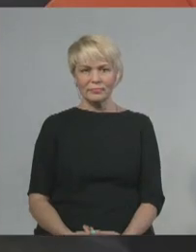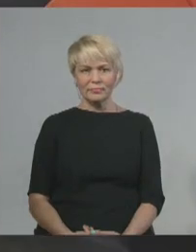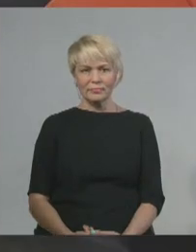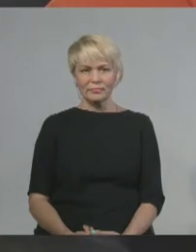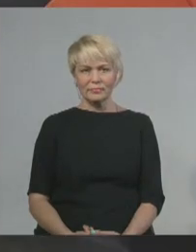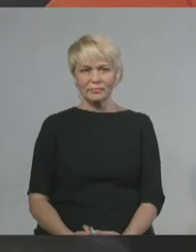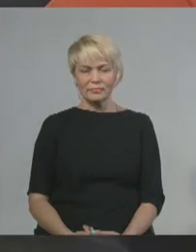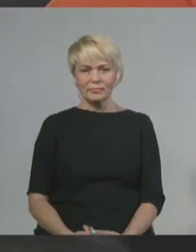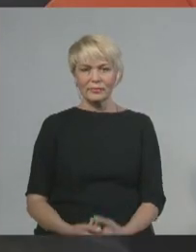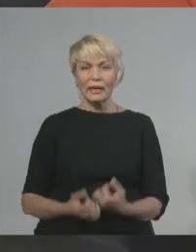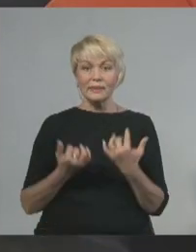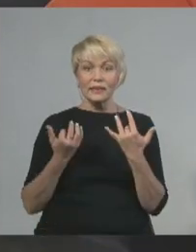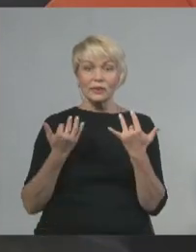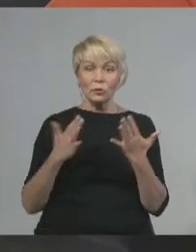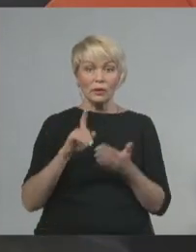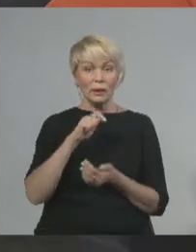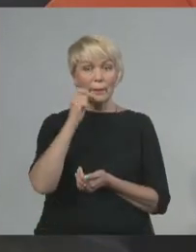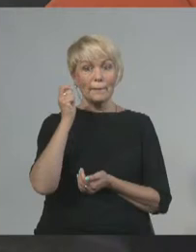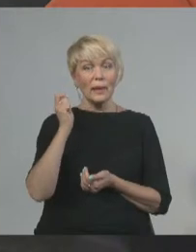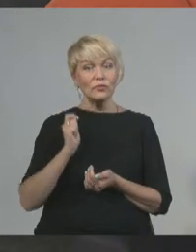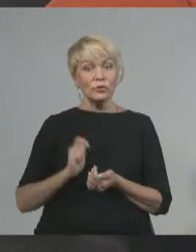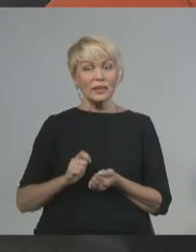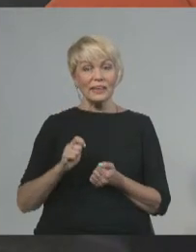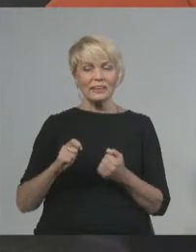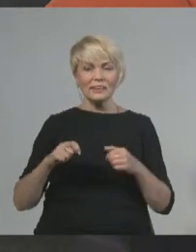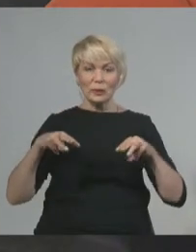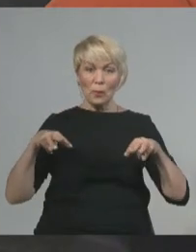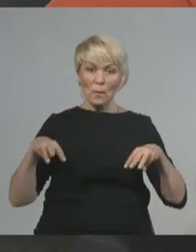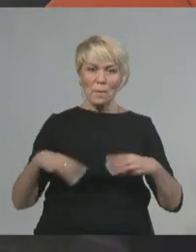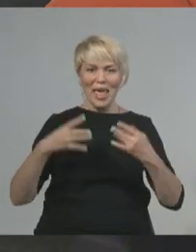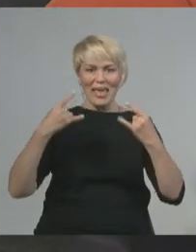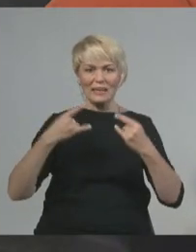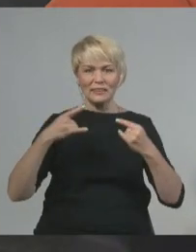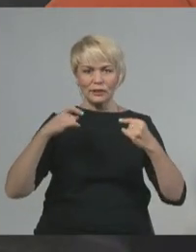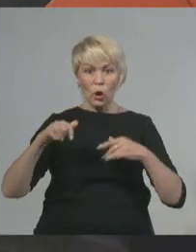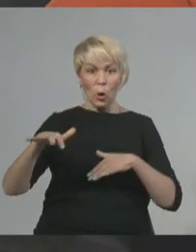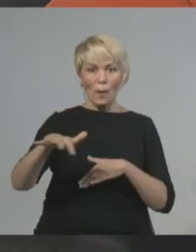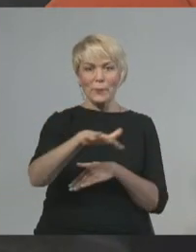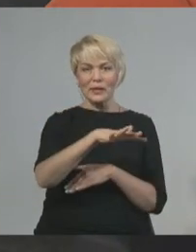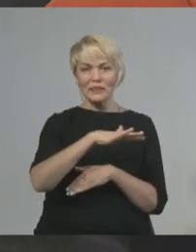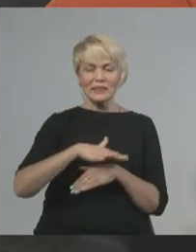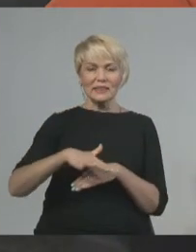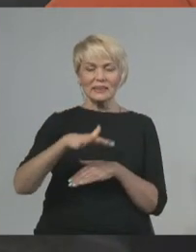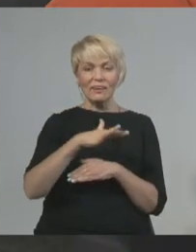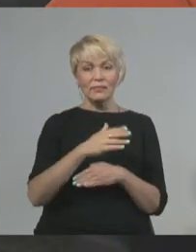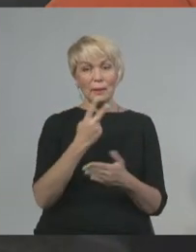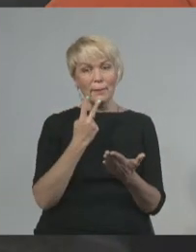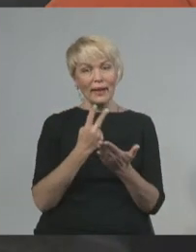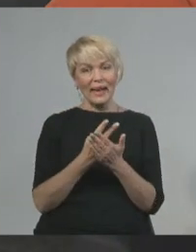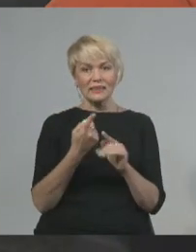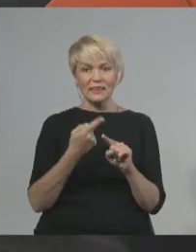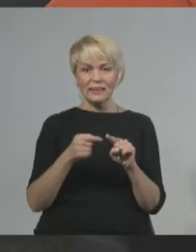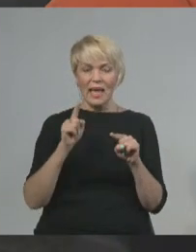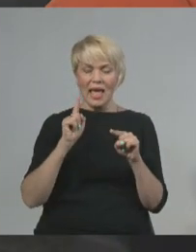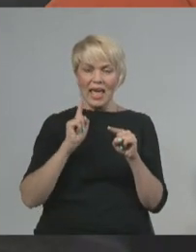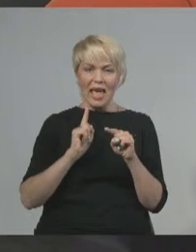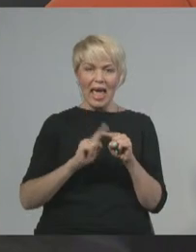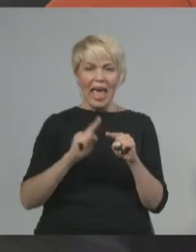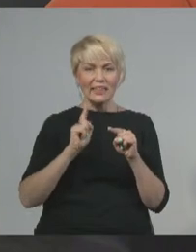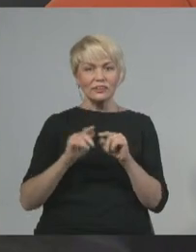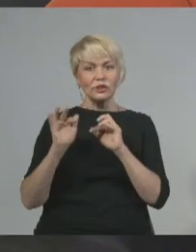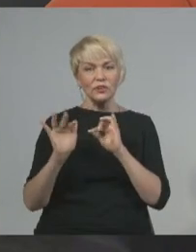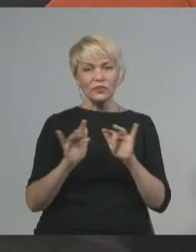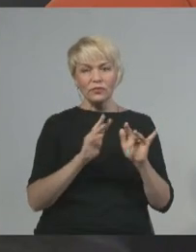so anna tell us please how do you think these different functions are represented in the